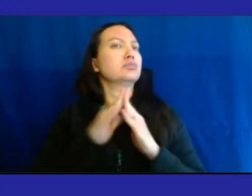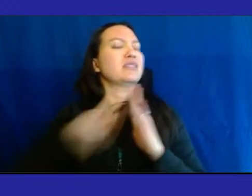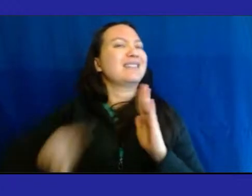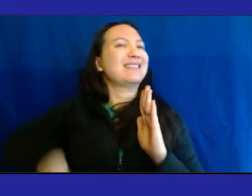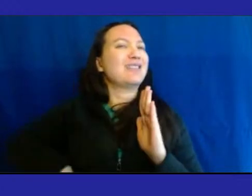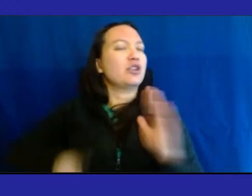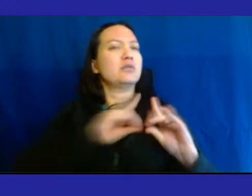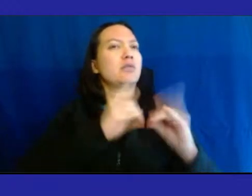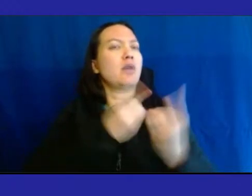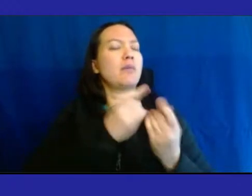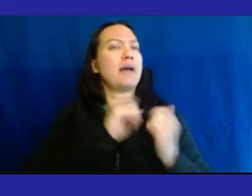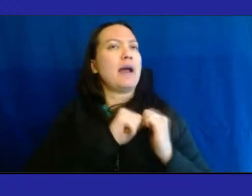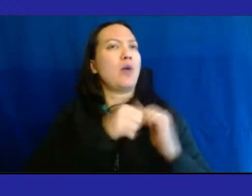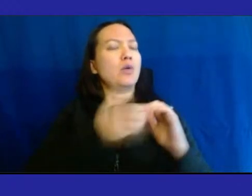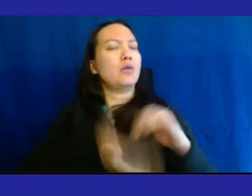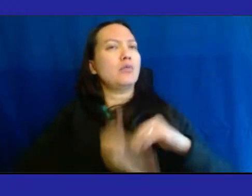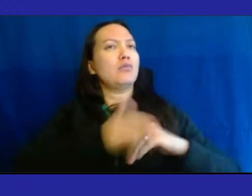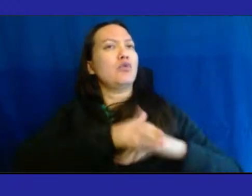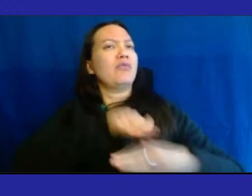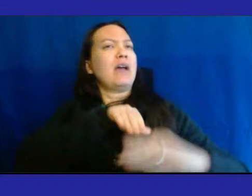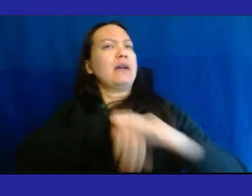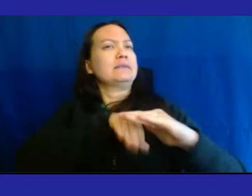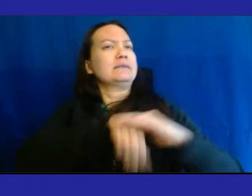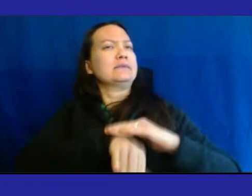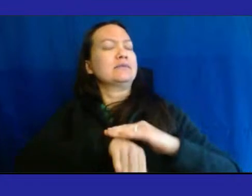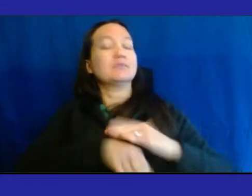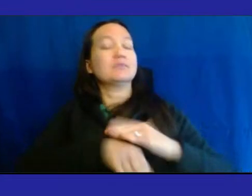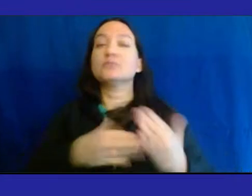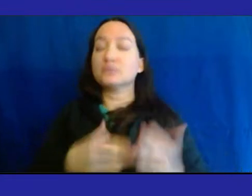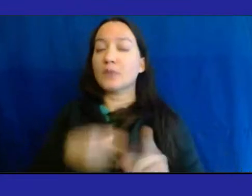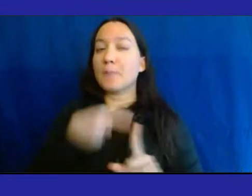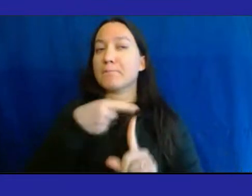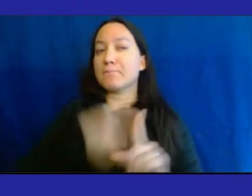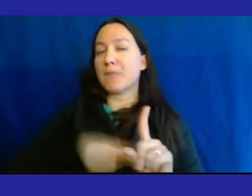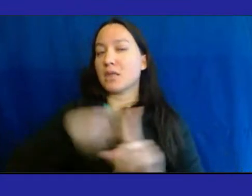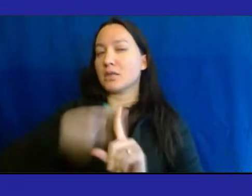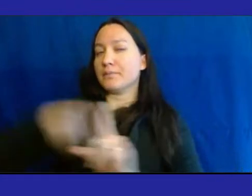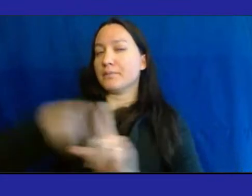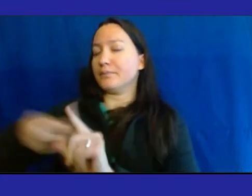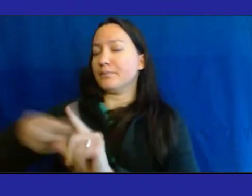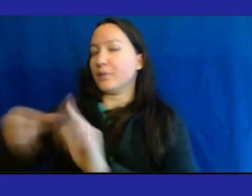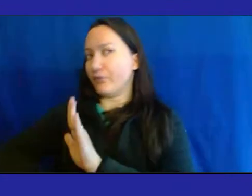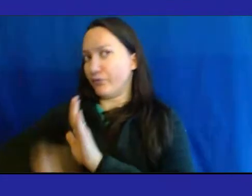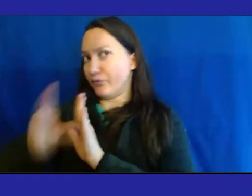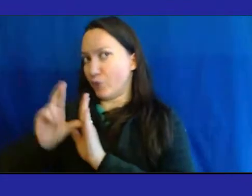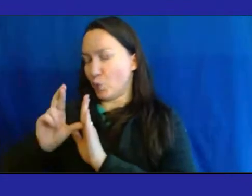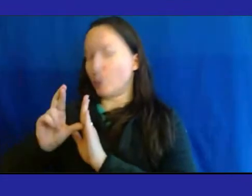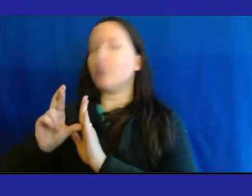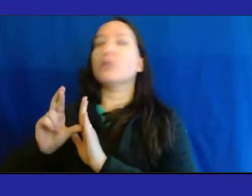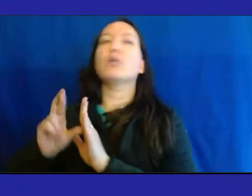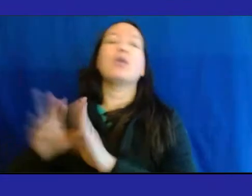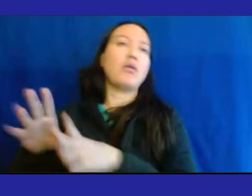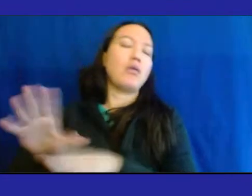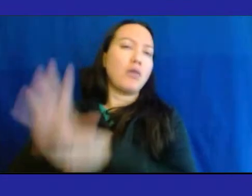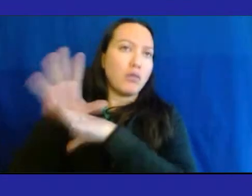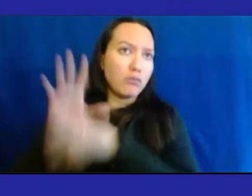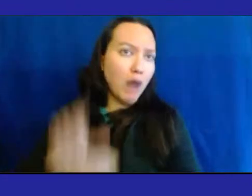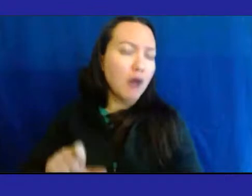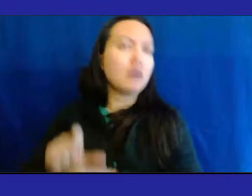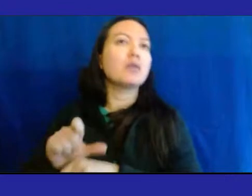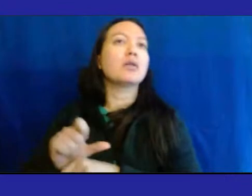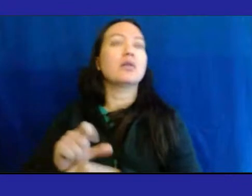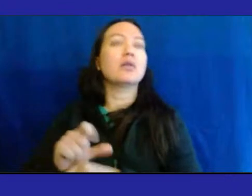improve access. So these include things like a monthly review of ambulatory practice